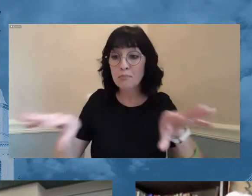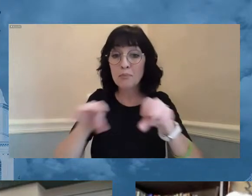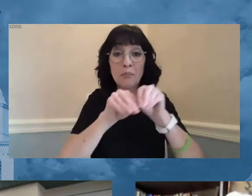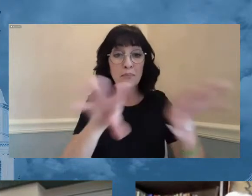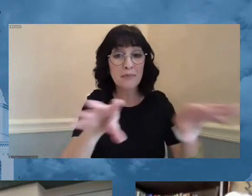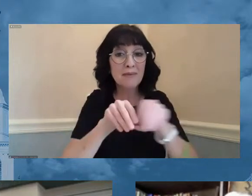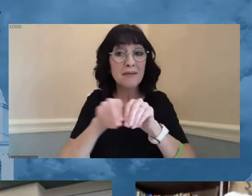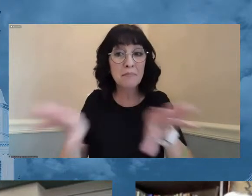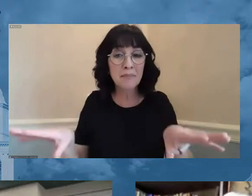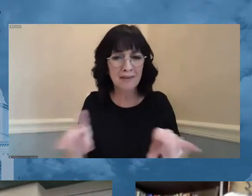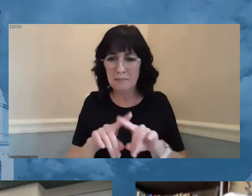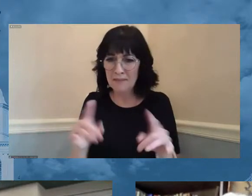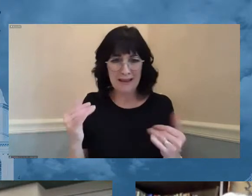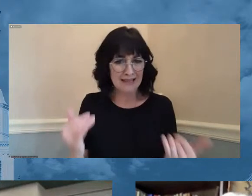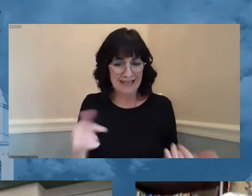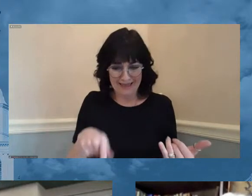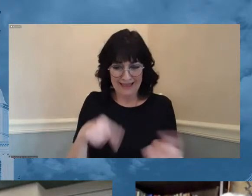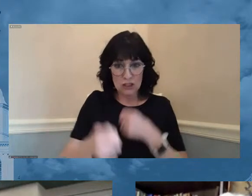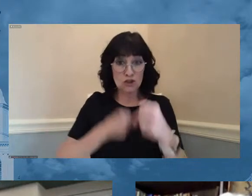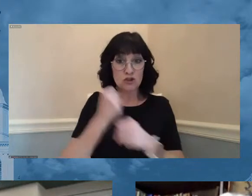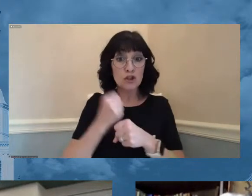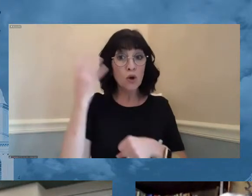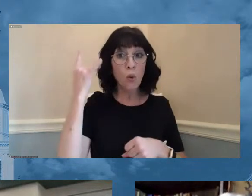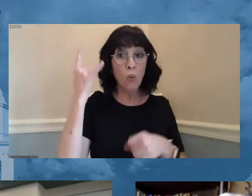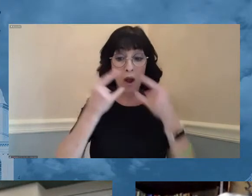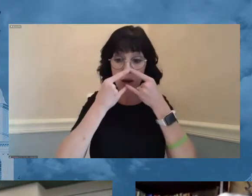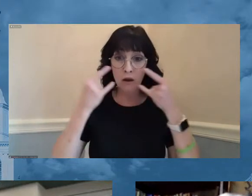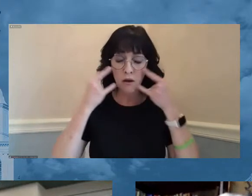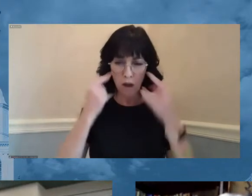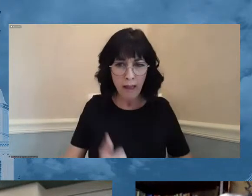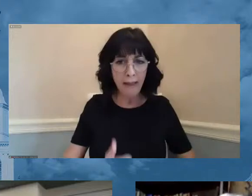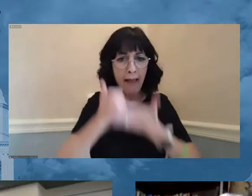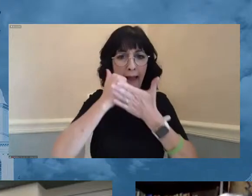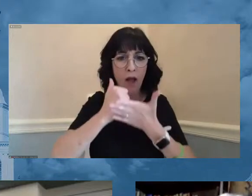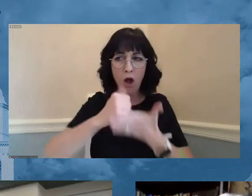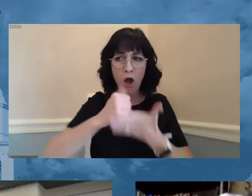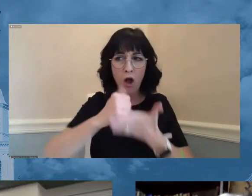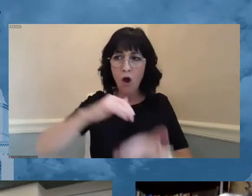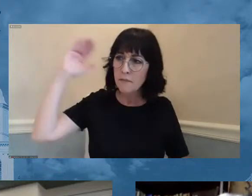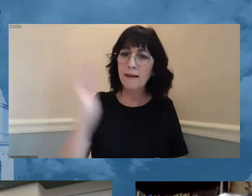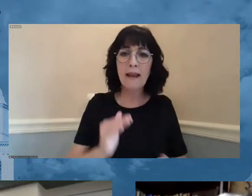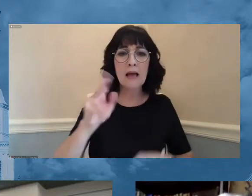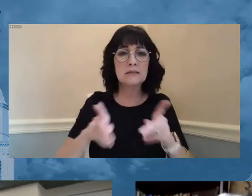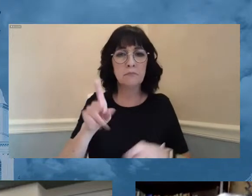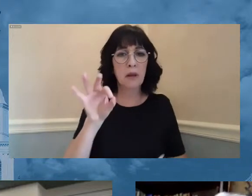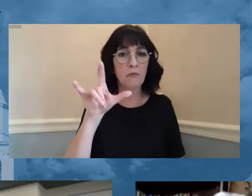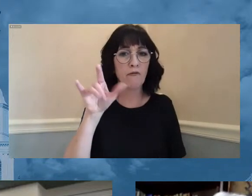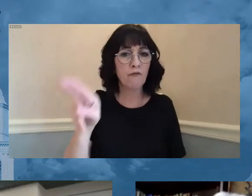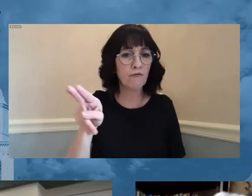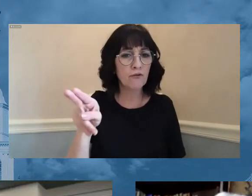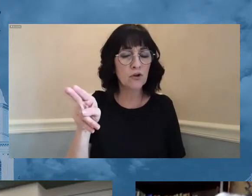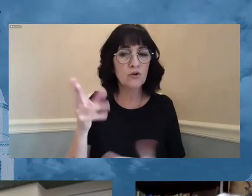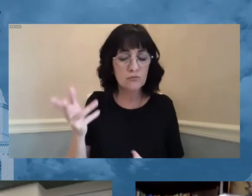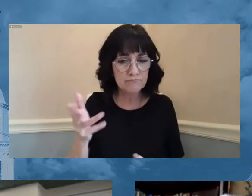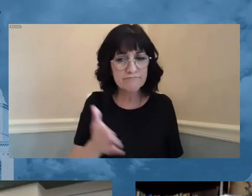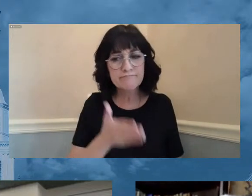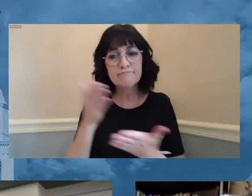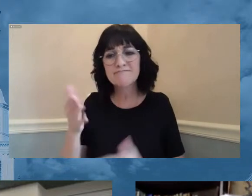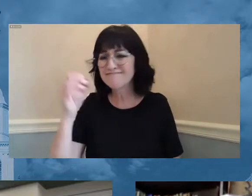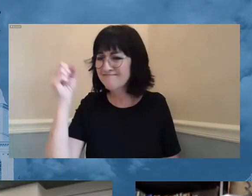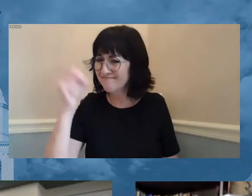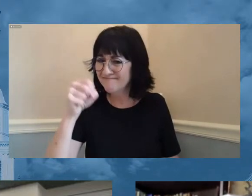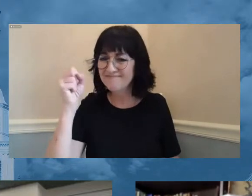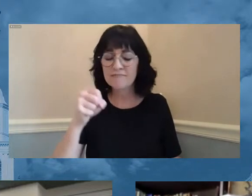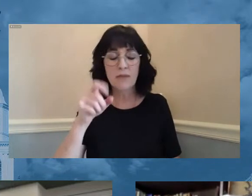Yeah, exactly. The science so supportive, mask wearing and distancing and being outdoors as